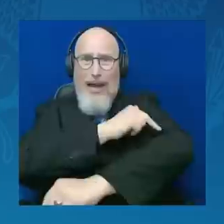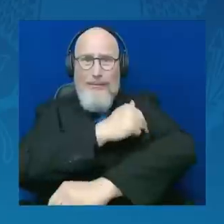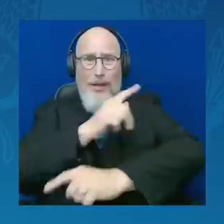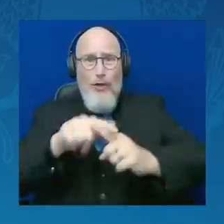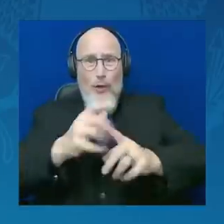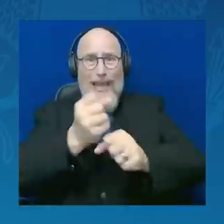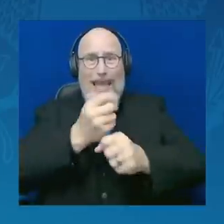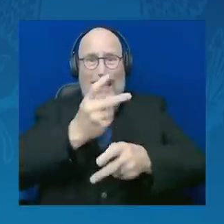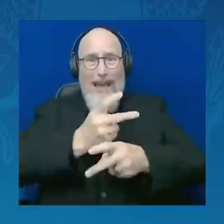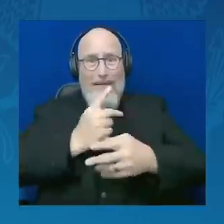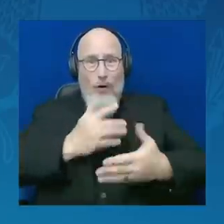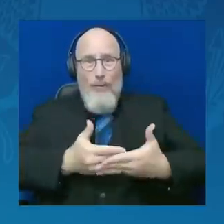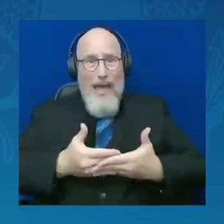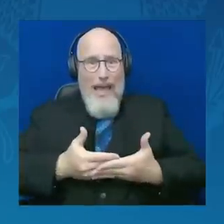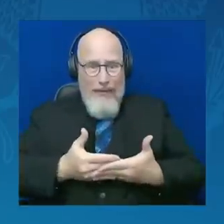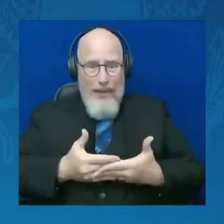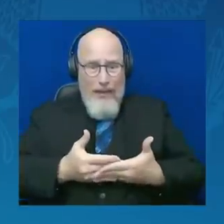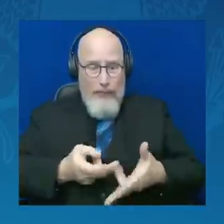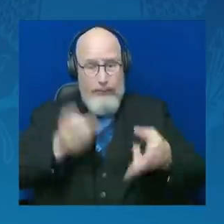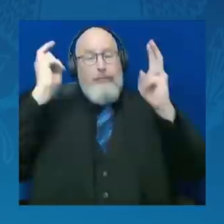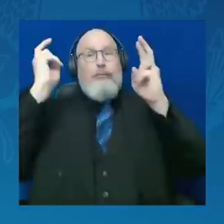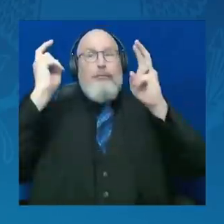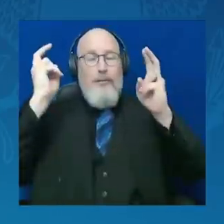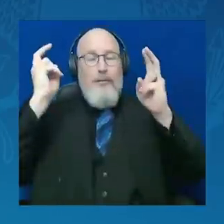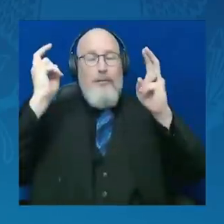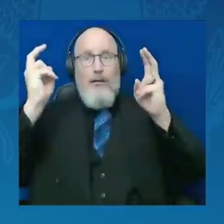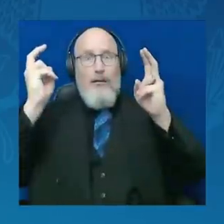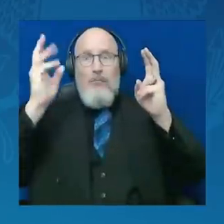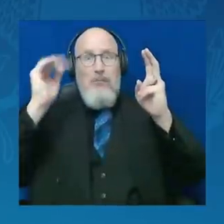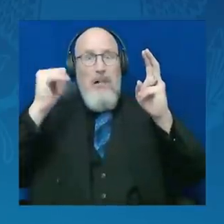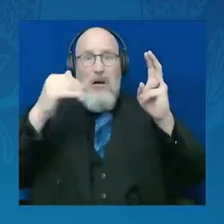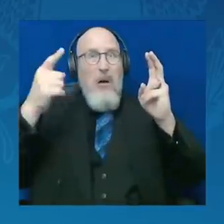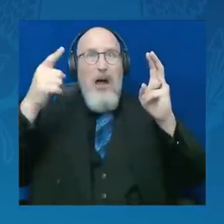being injured by, I don't know, a missile, a bomb,